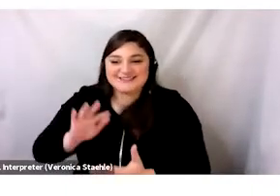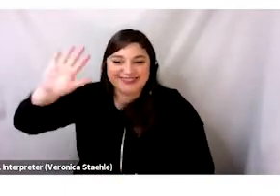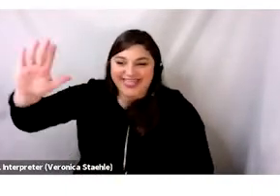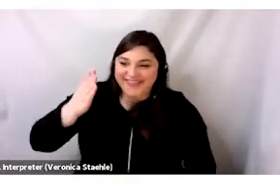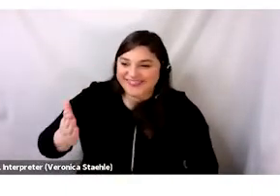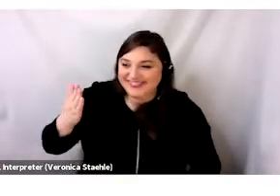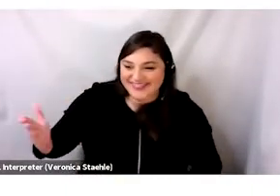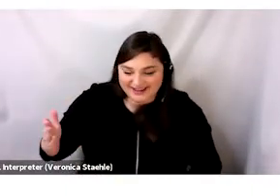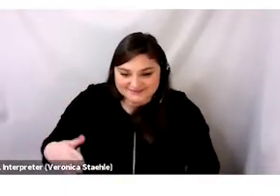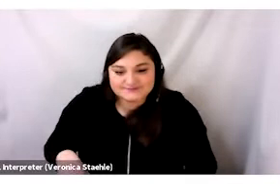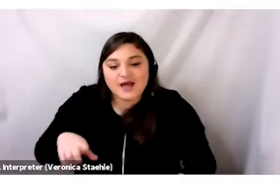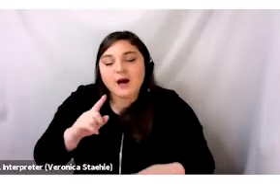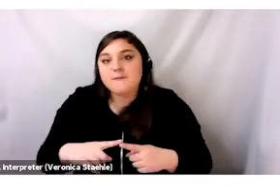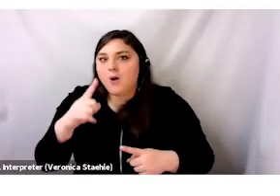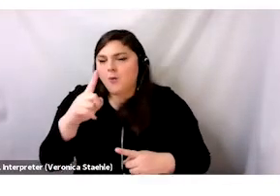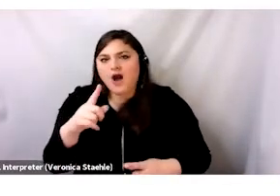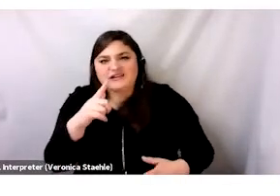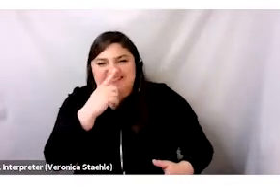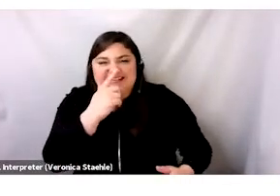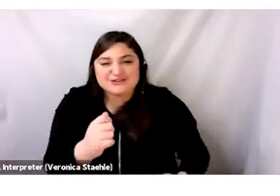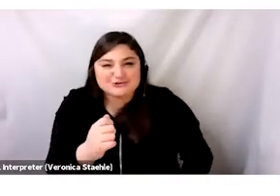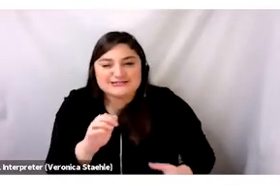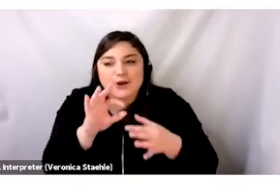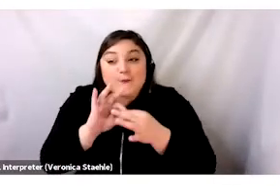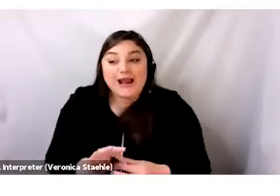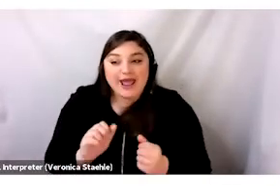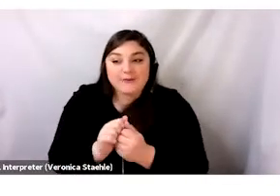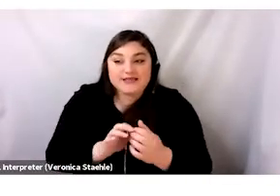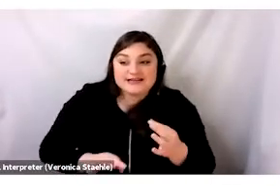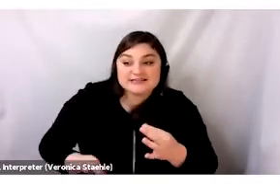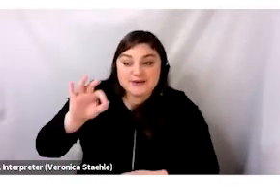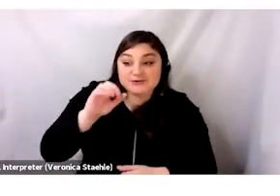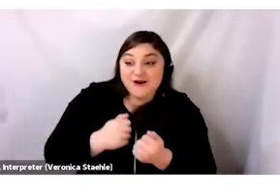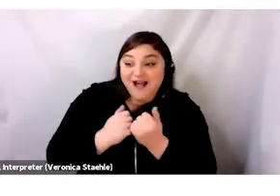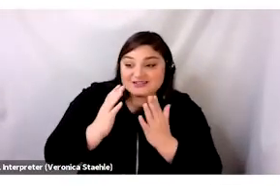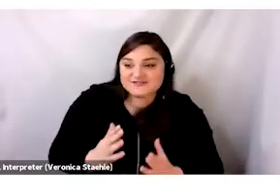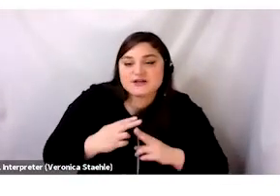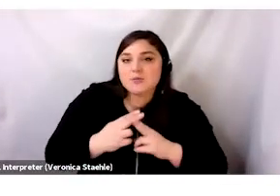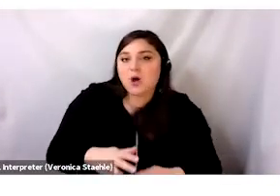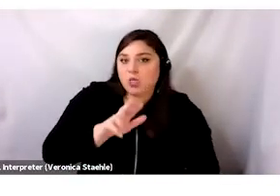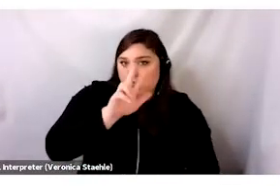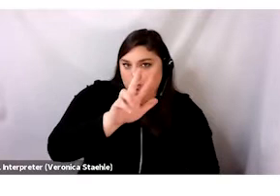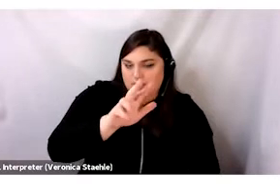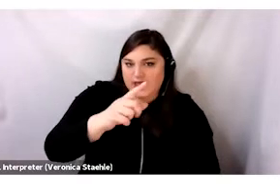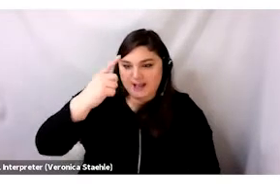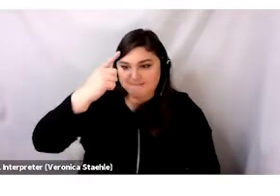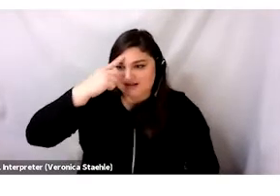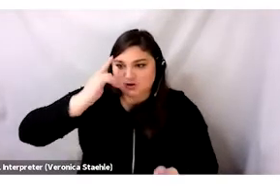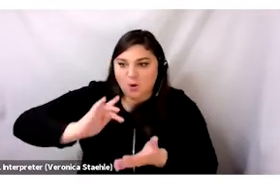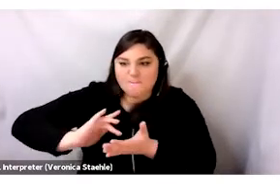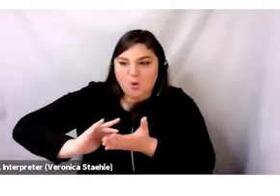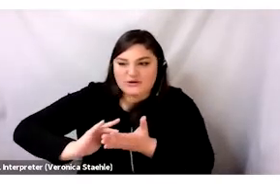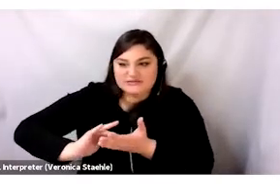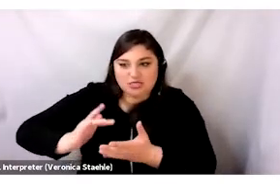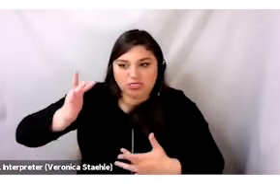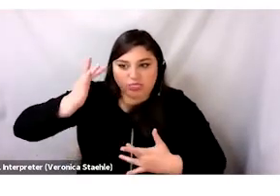is relevant to spiritual activism is the 3 mental poisons. And those would be